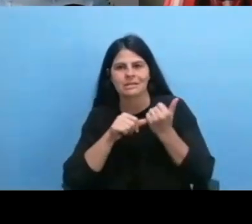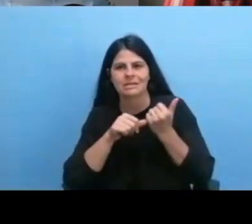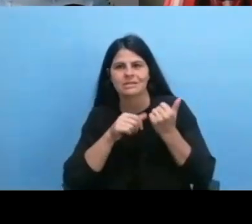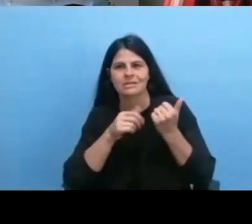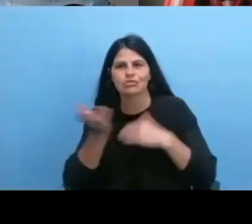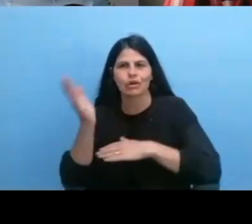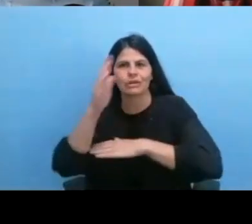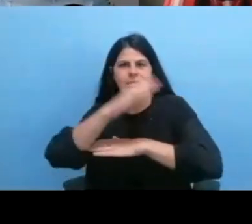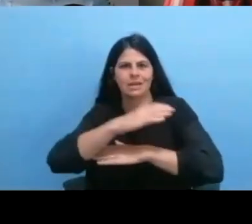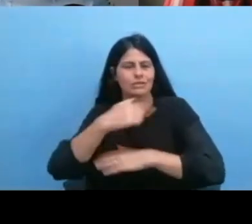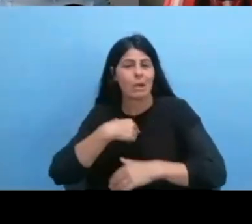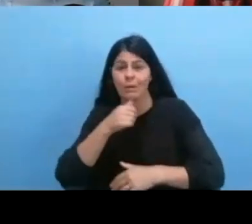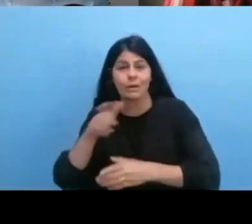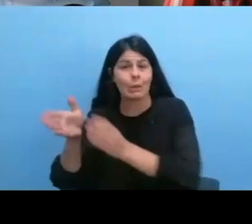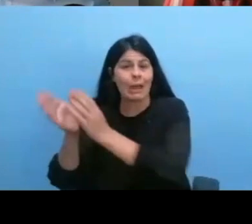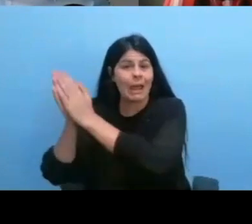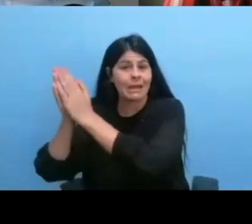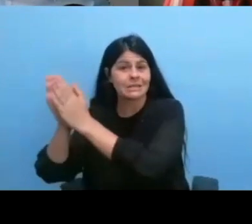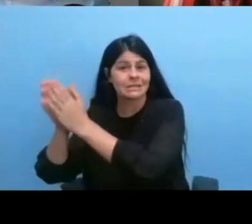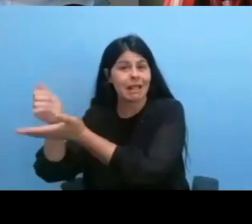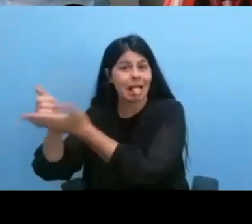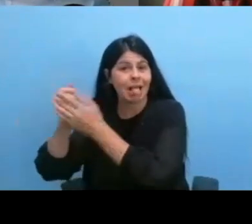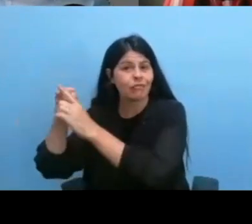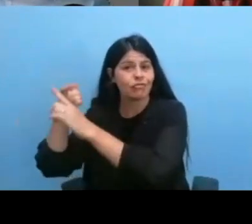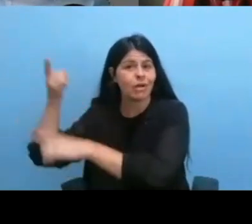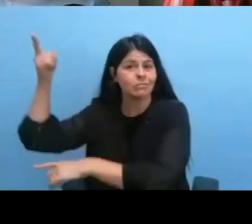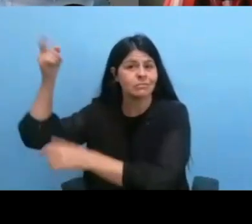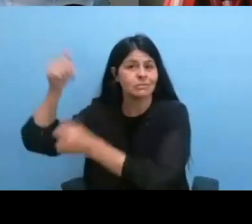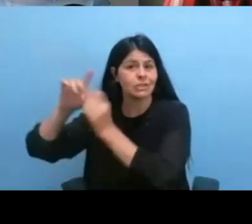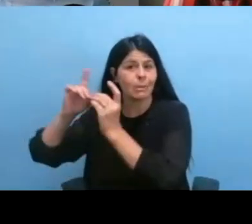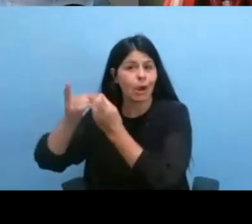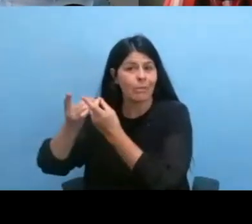any help from my department or the hospital